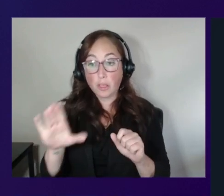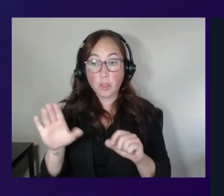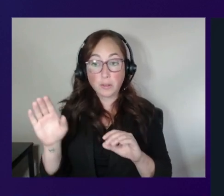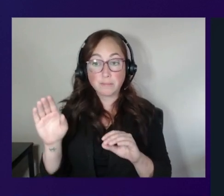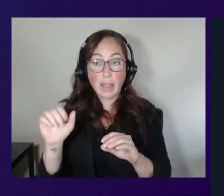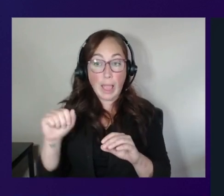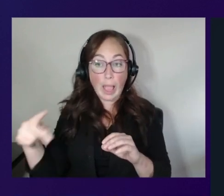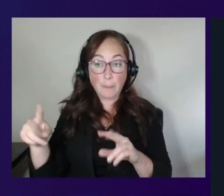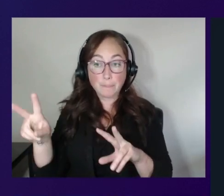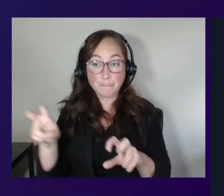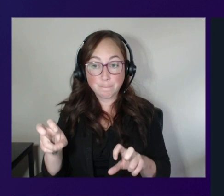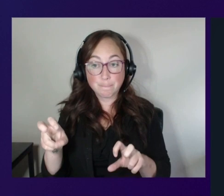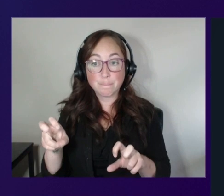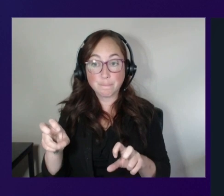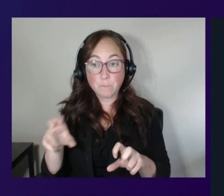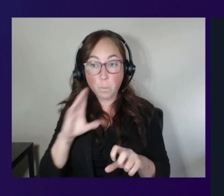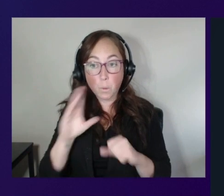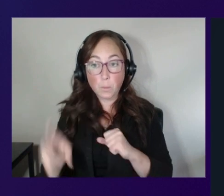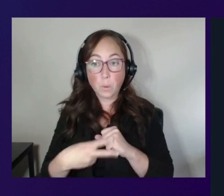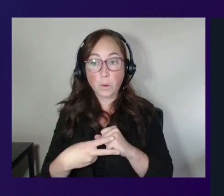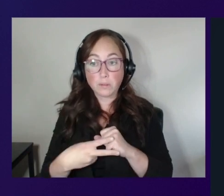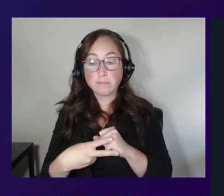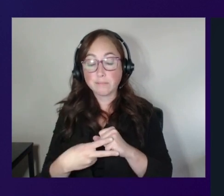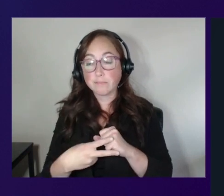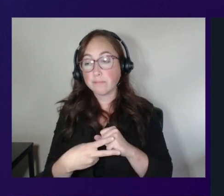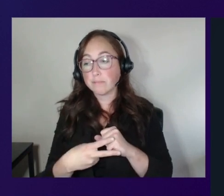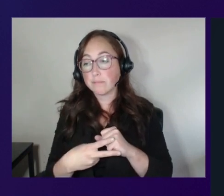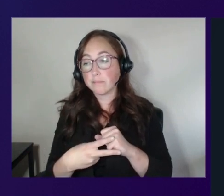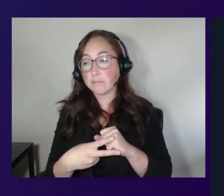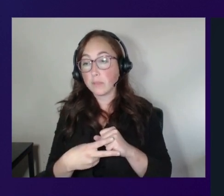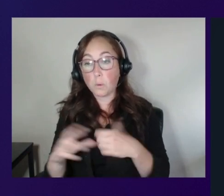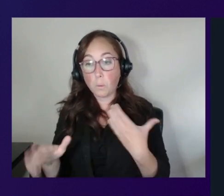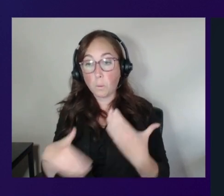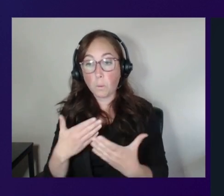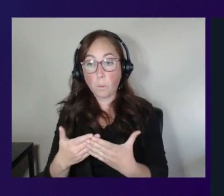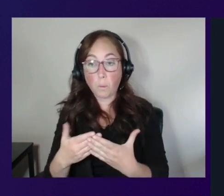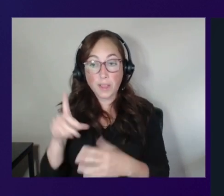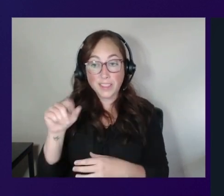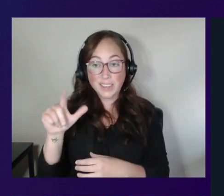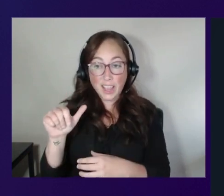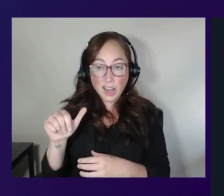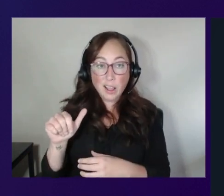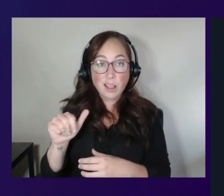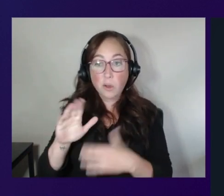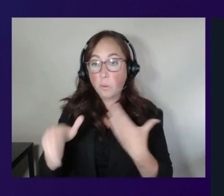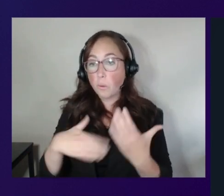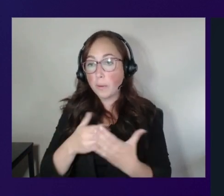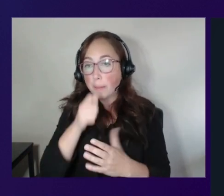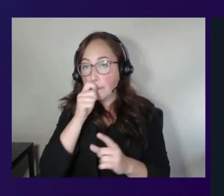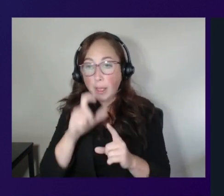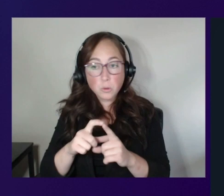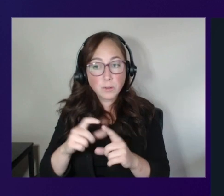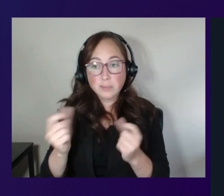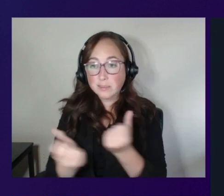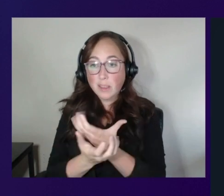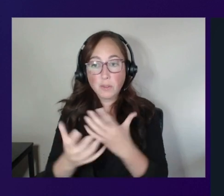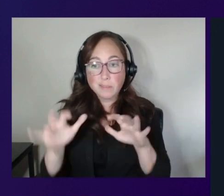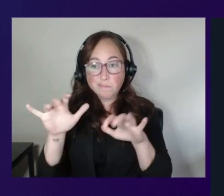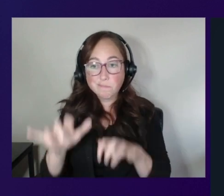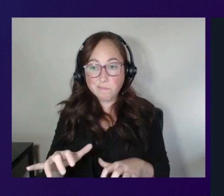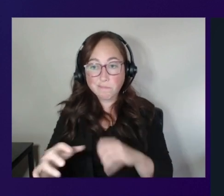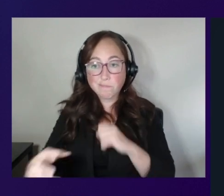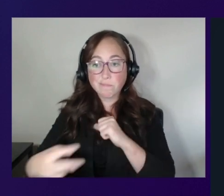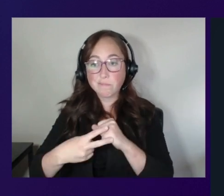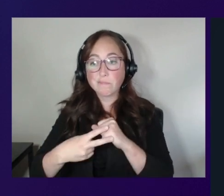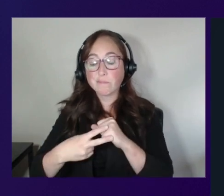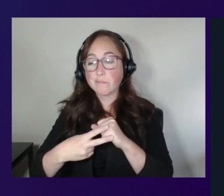application, just like they would on installing it on a machine, and all of those bits of data and registry keys and everything that makes the app work are captured and